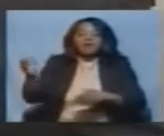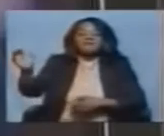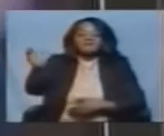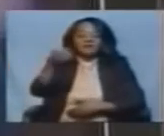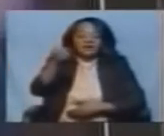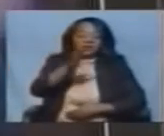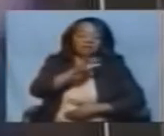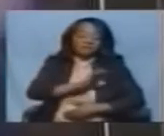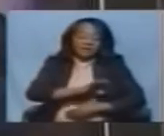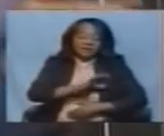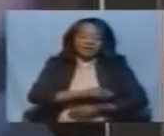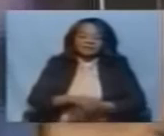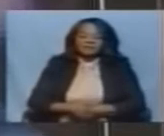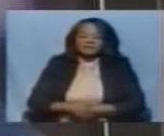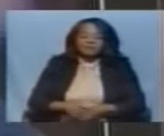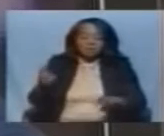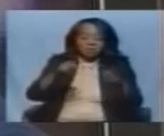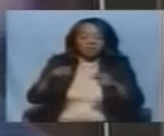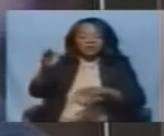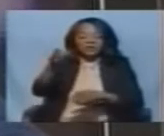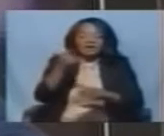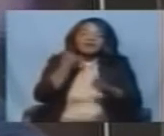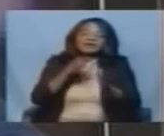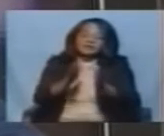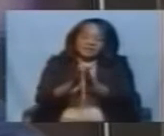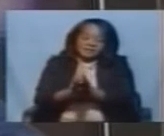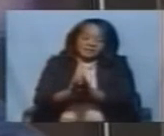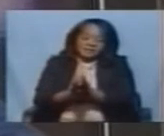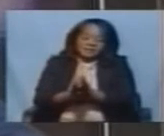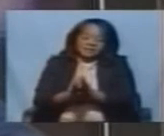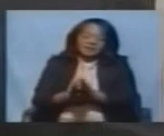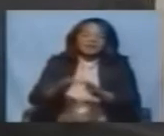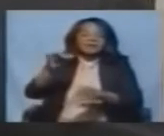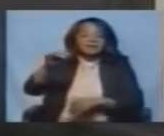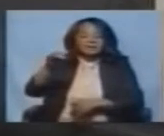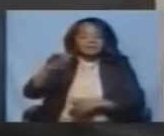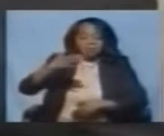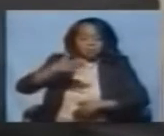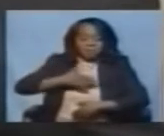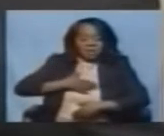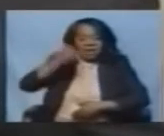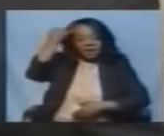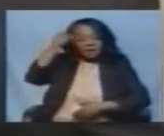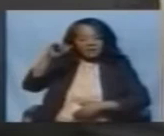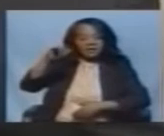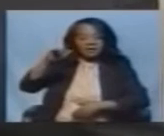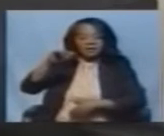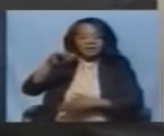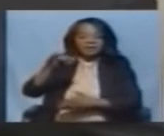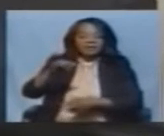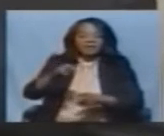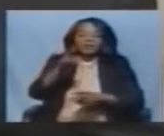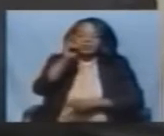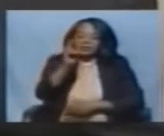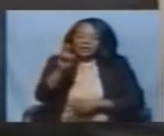You know, people haven't interest in? Yeah, people, because my own personal view is that it takes two to